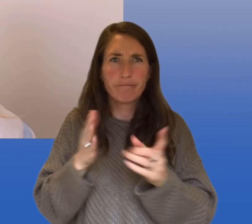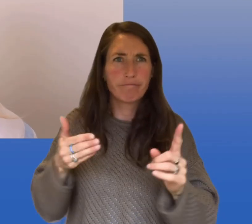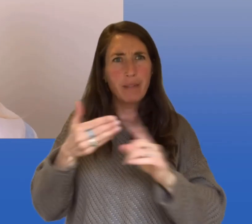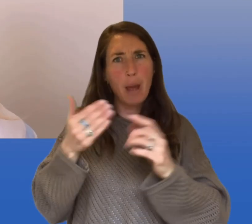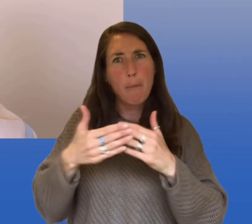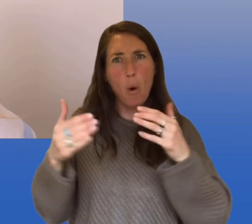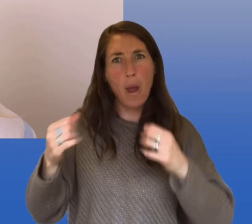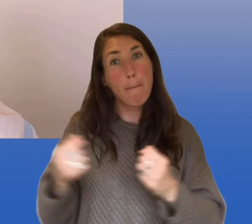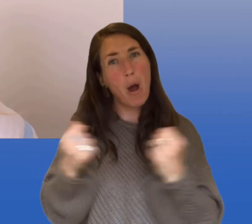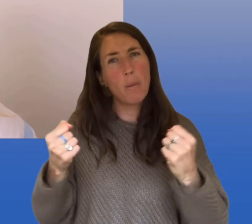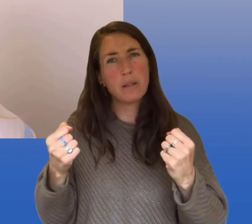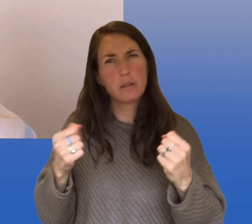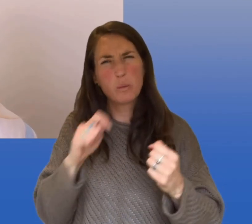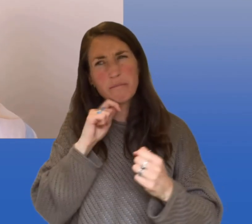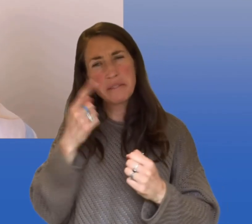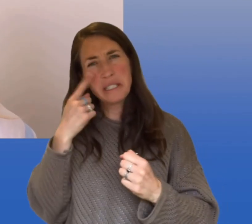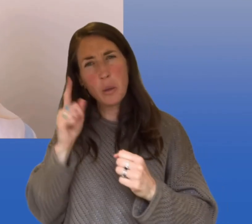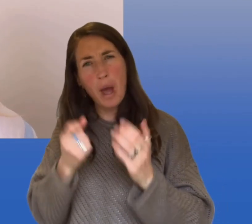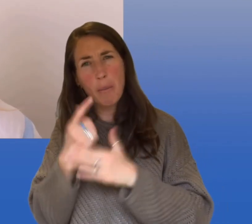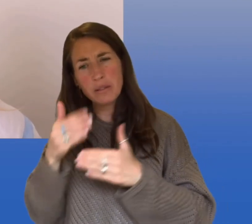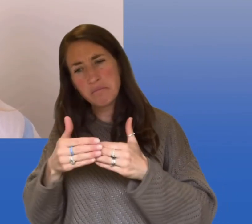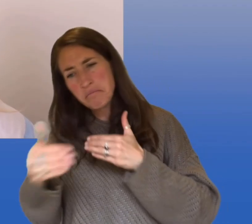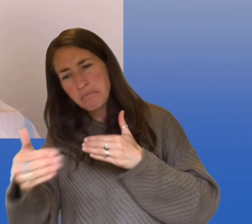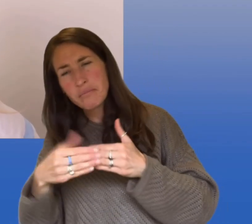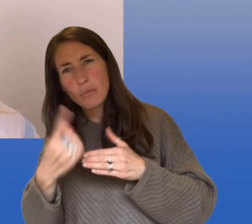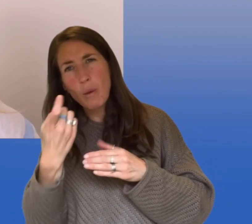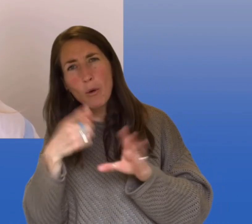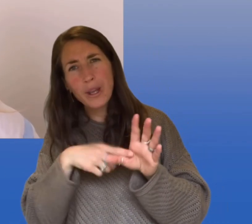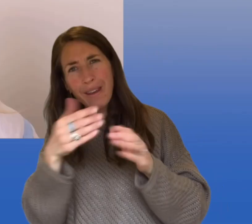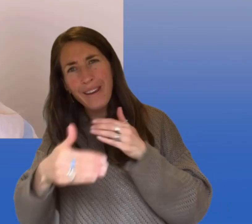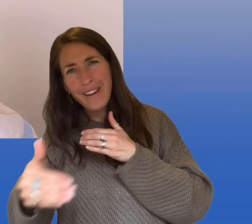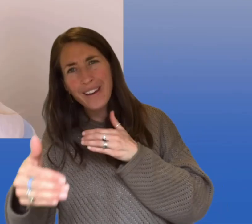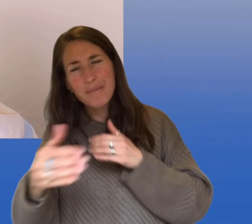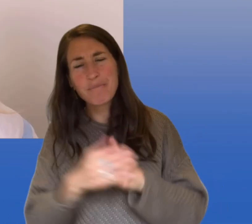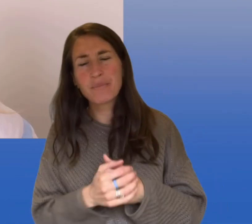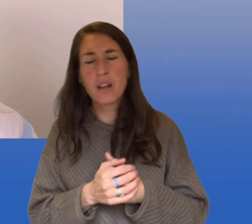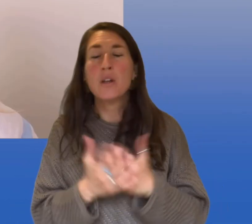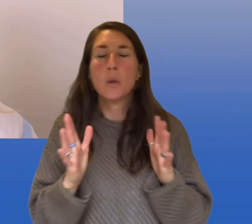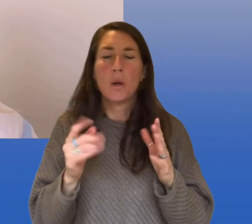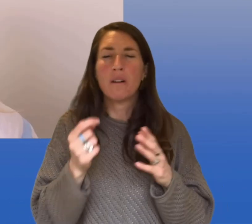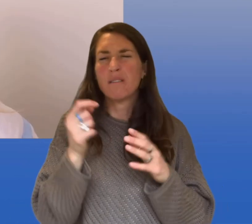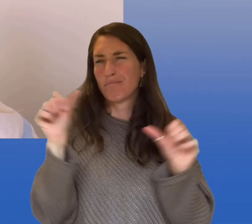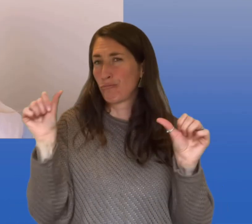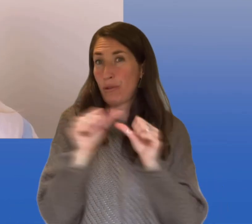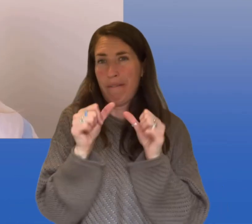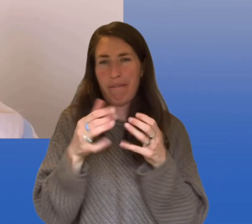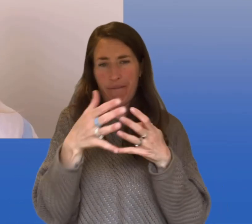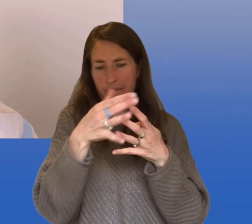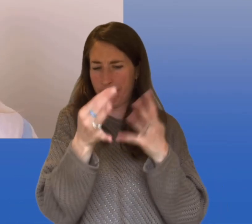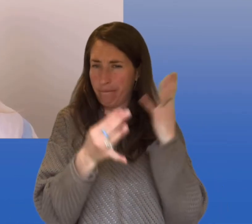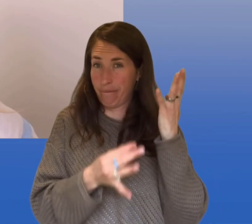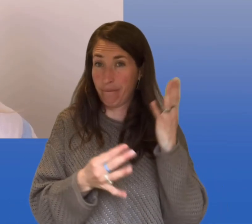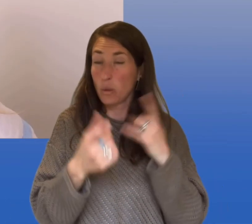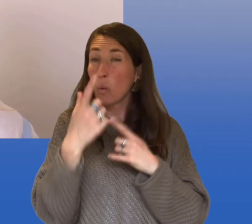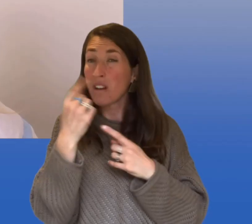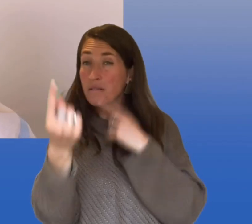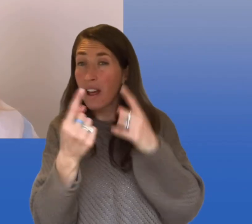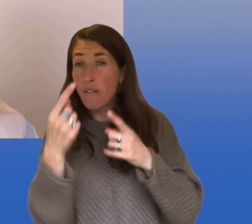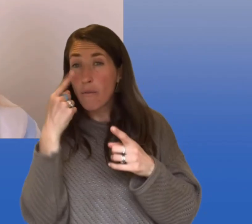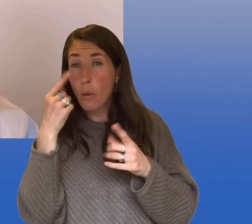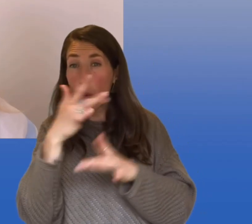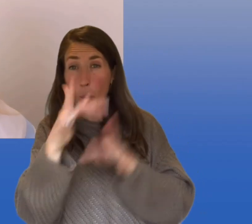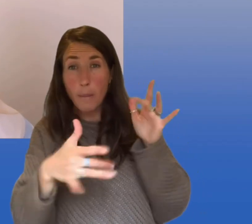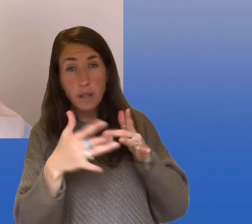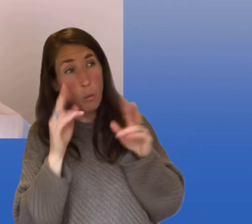that will be work that takes place over the next 12 months. So those are just a few highlights. As I said, you can watch the whole meeting